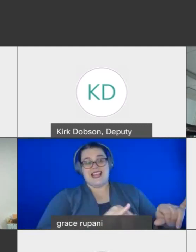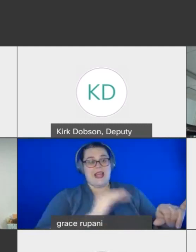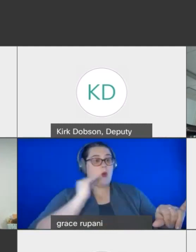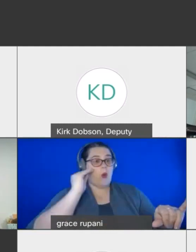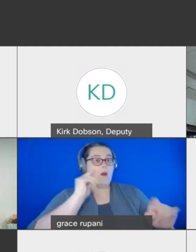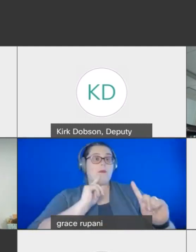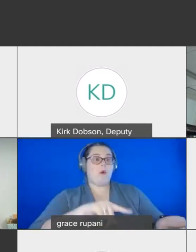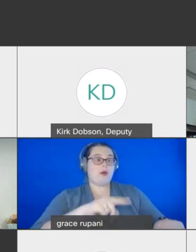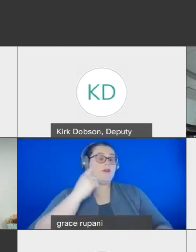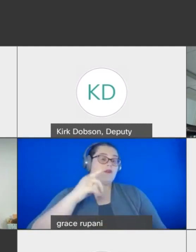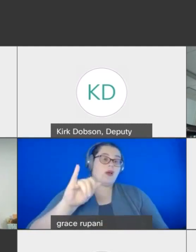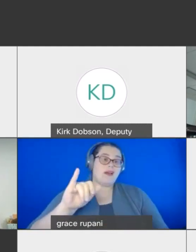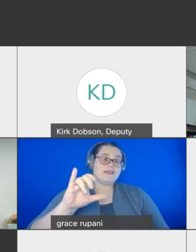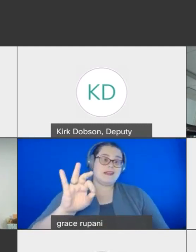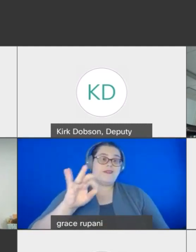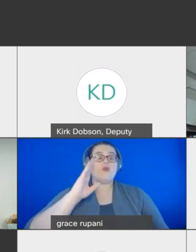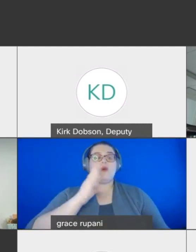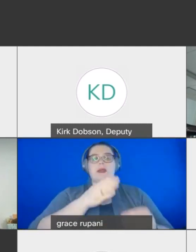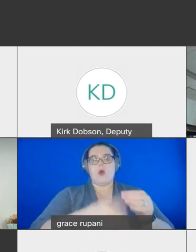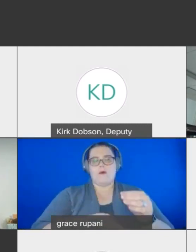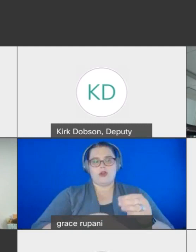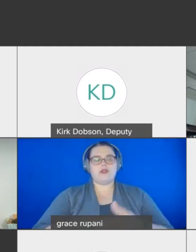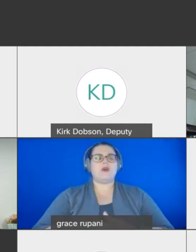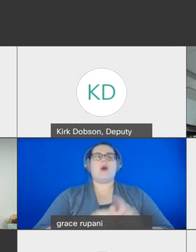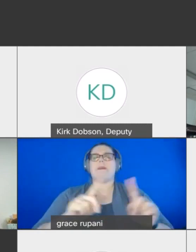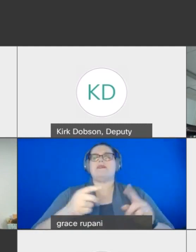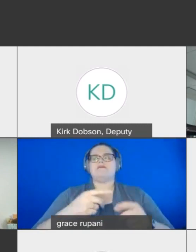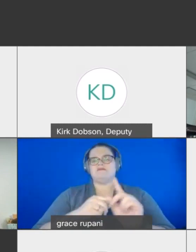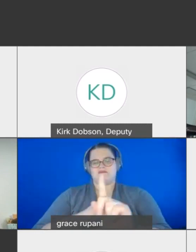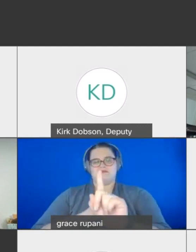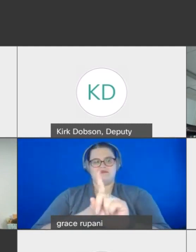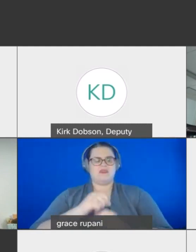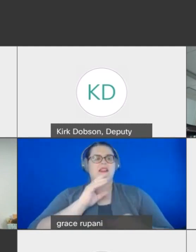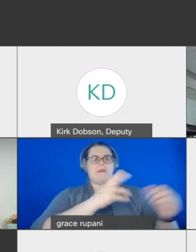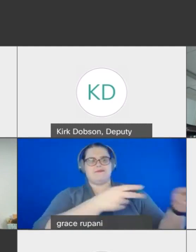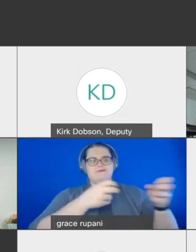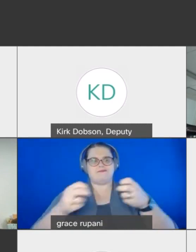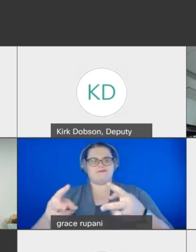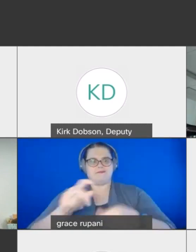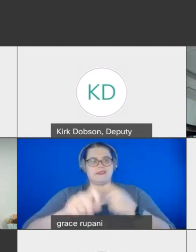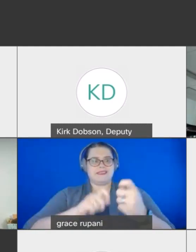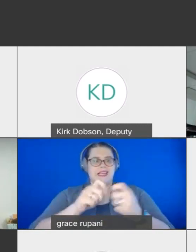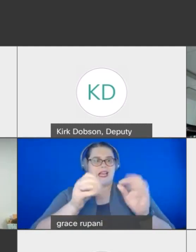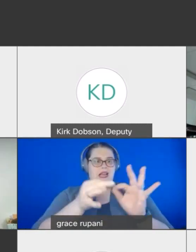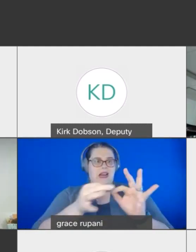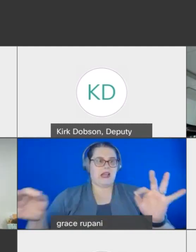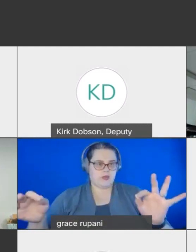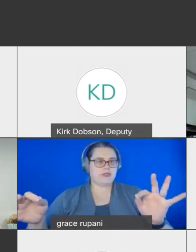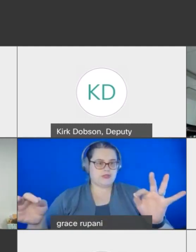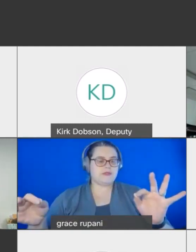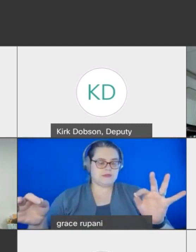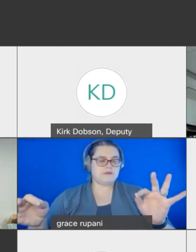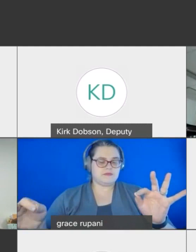in ICFs, but I want to get the exact language for you, um, because what it